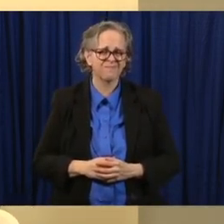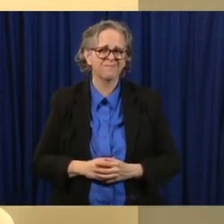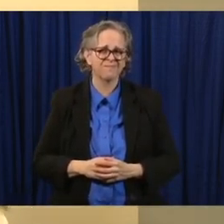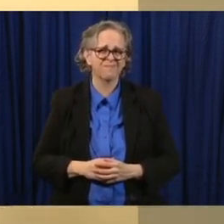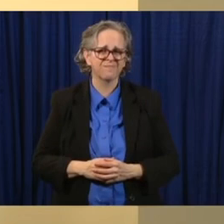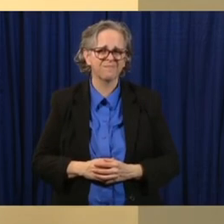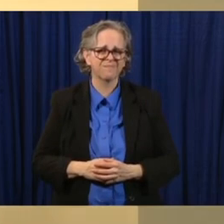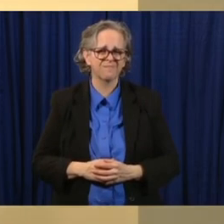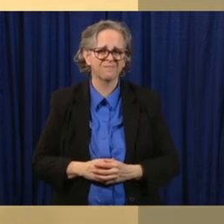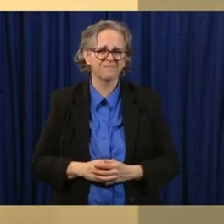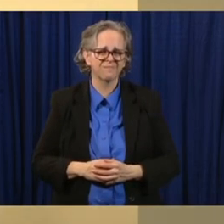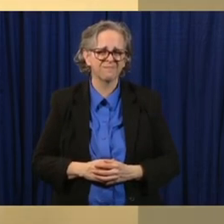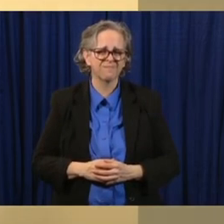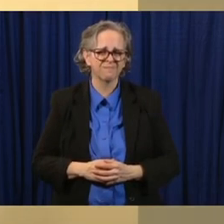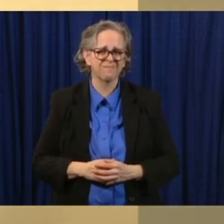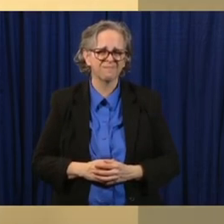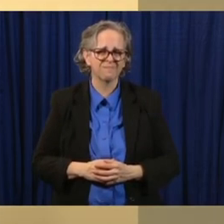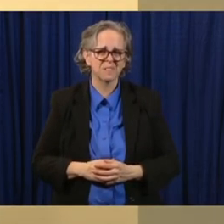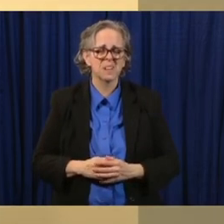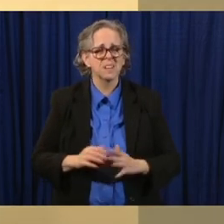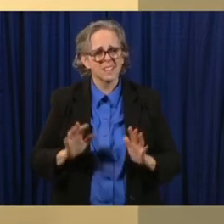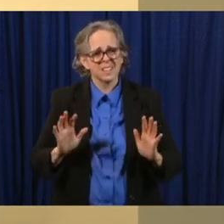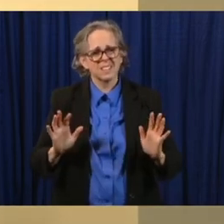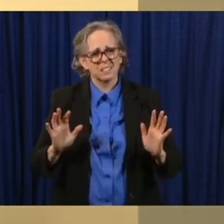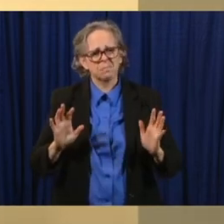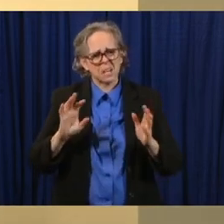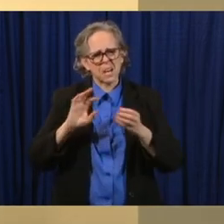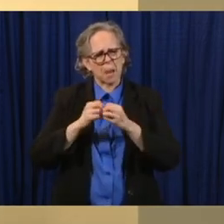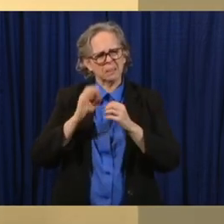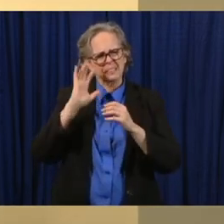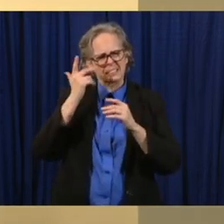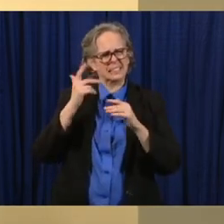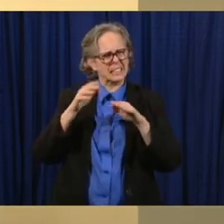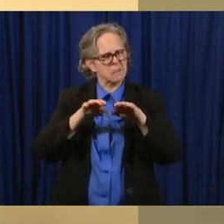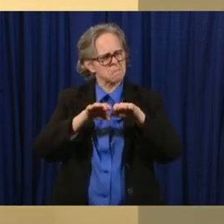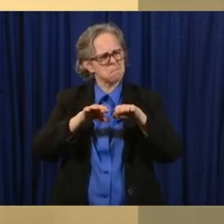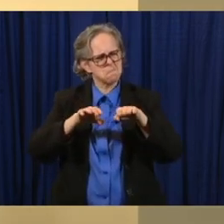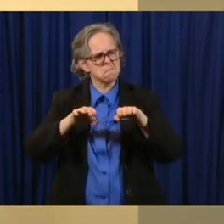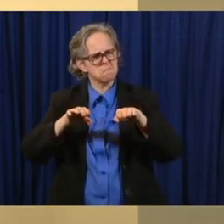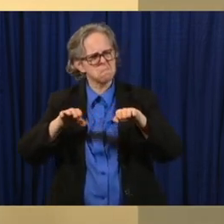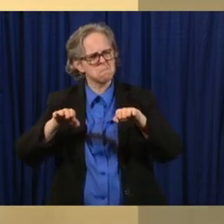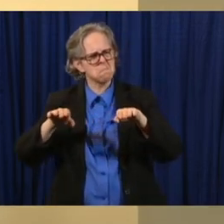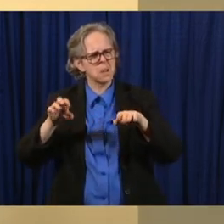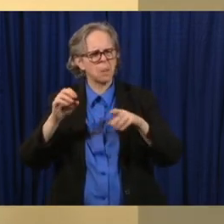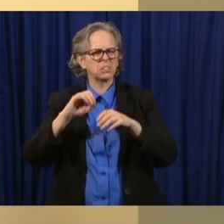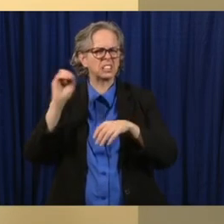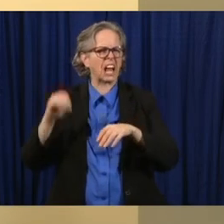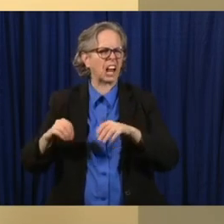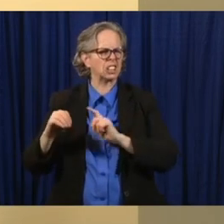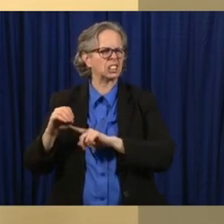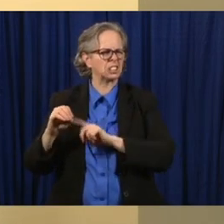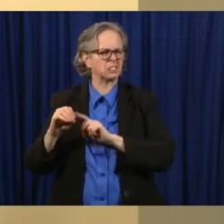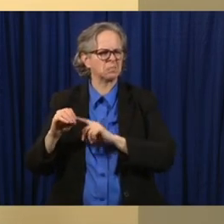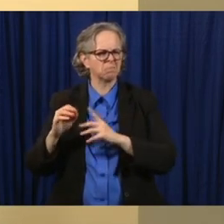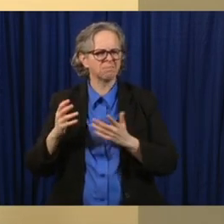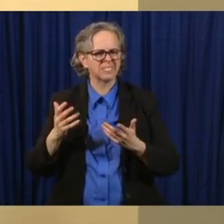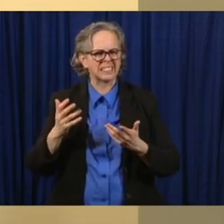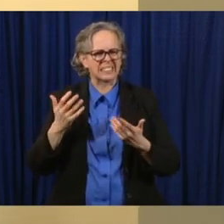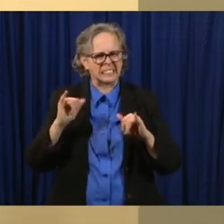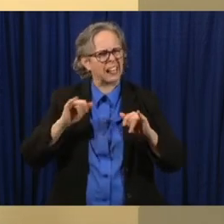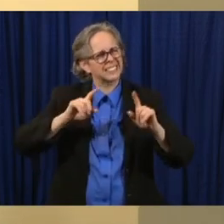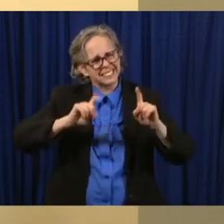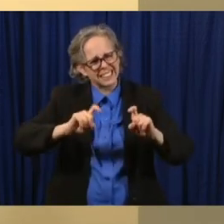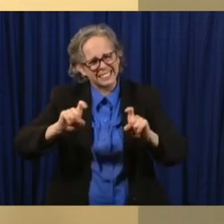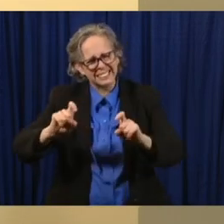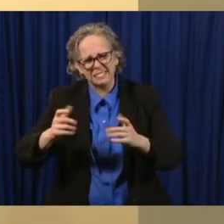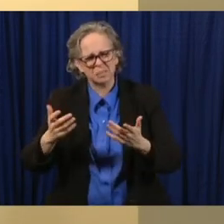While most things are staying pretty steady in terms of our percentages because we're still testing at about the same level, I